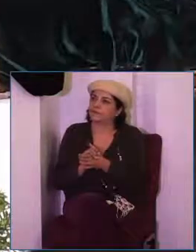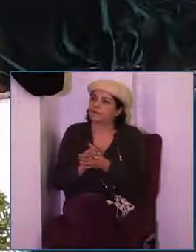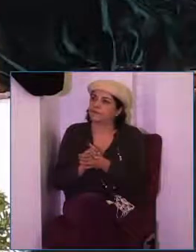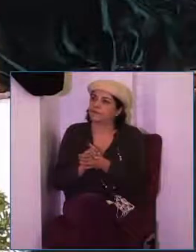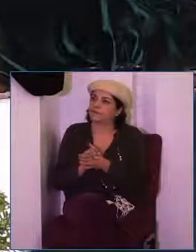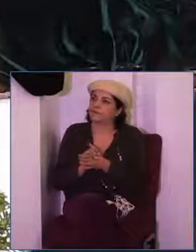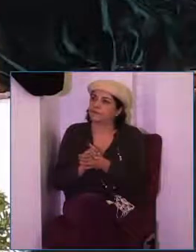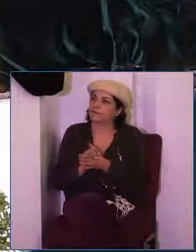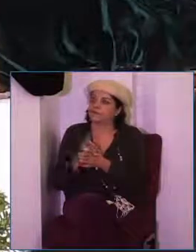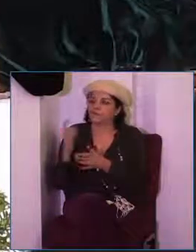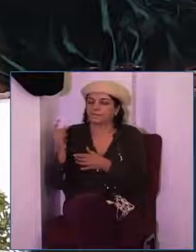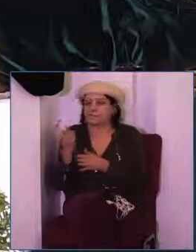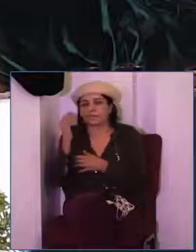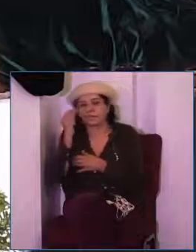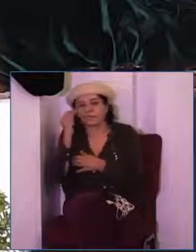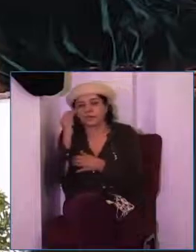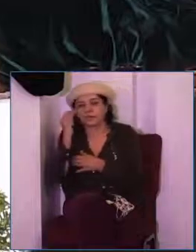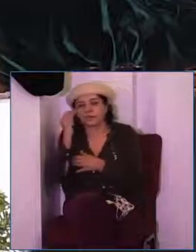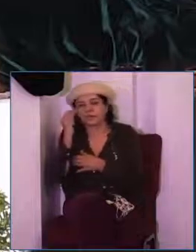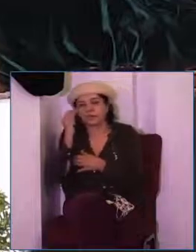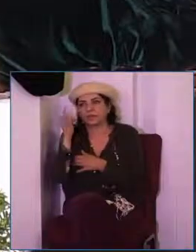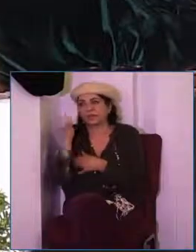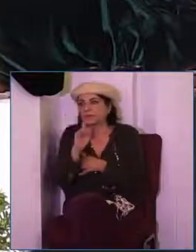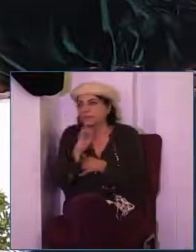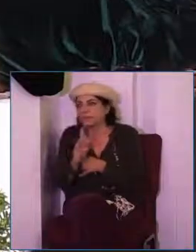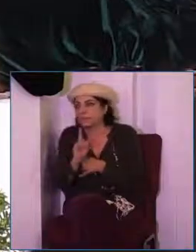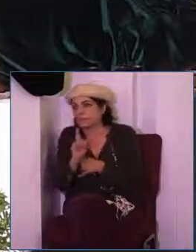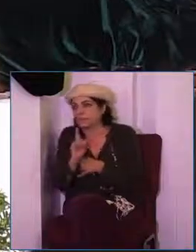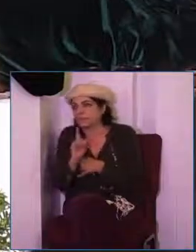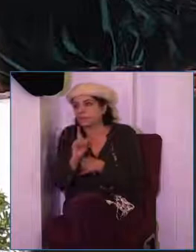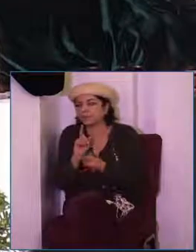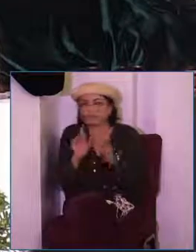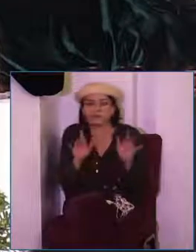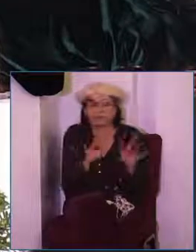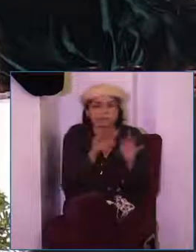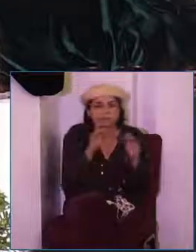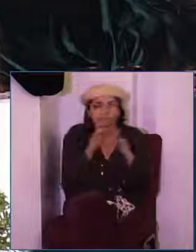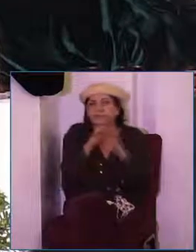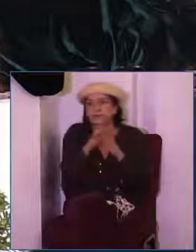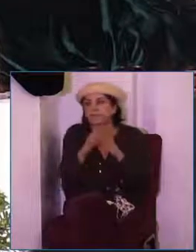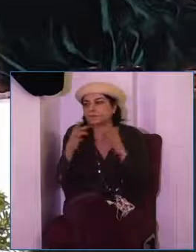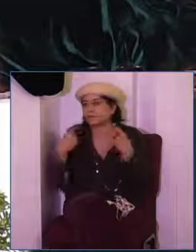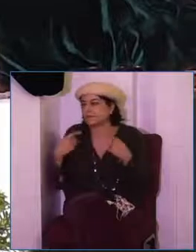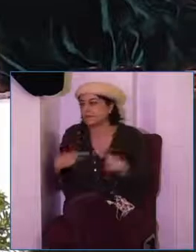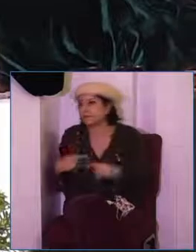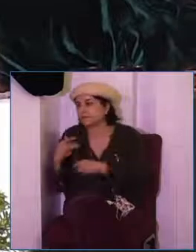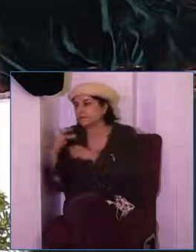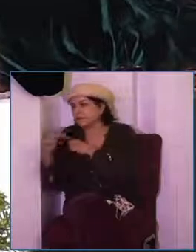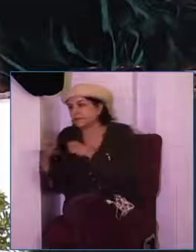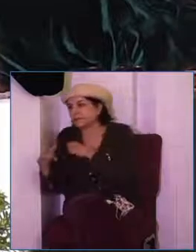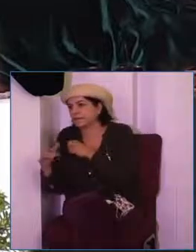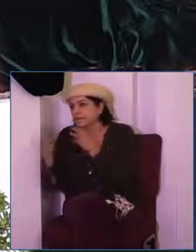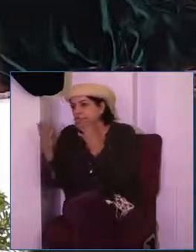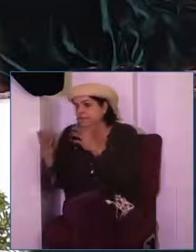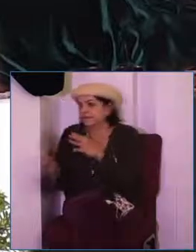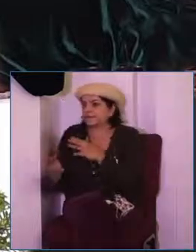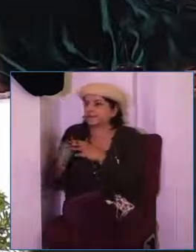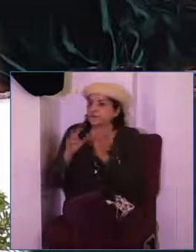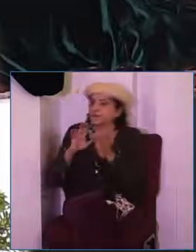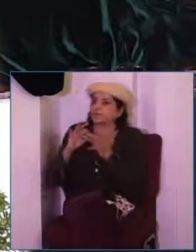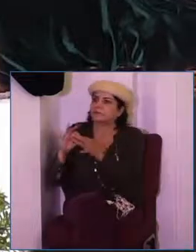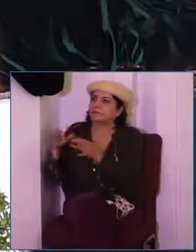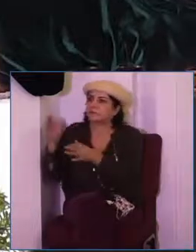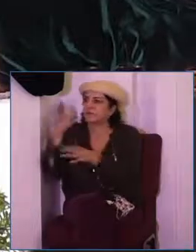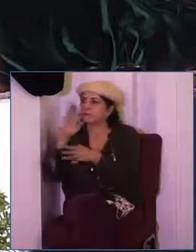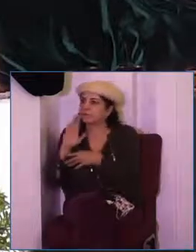And to always know that wherever you are, in cyberspace or in physical space, the presence of God and the spirit